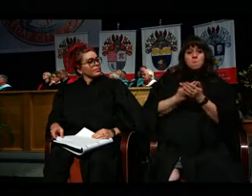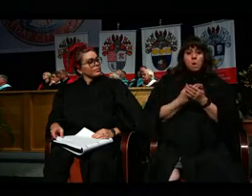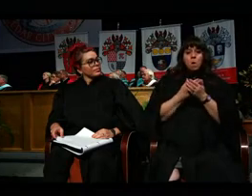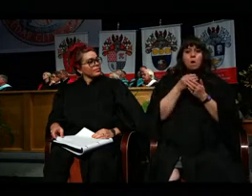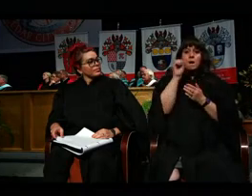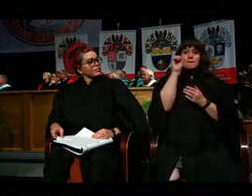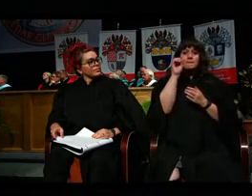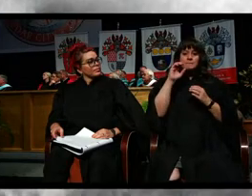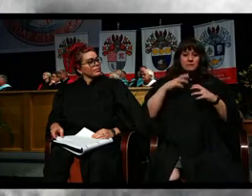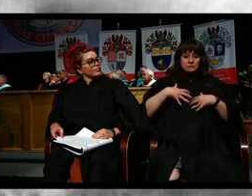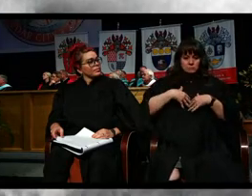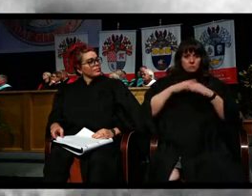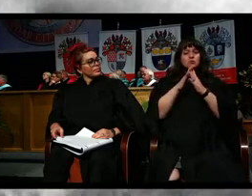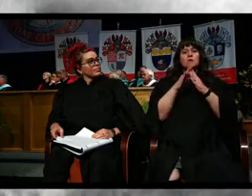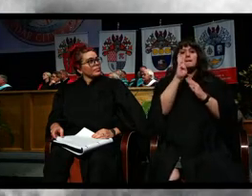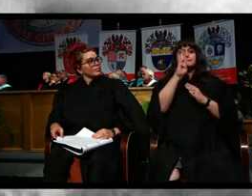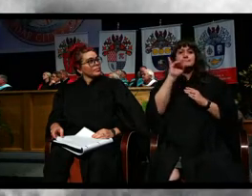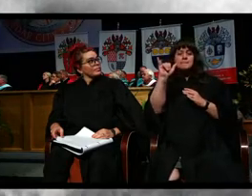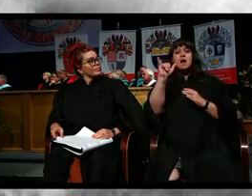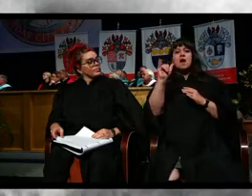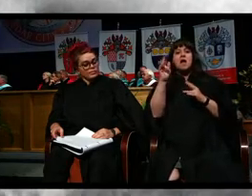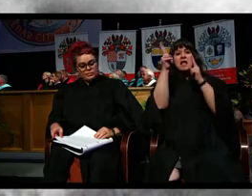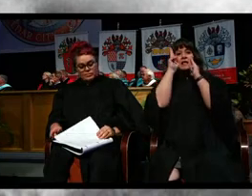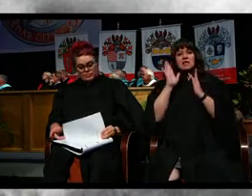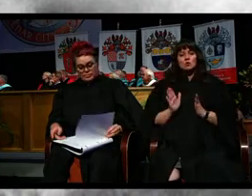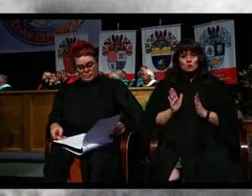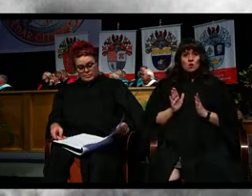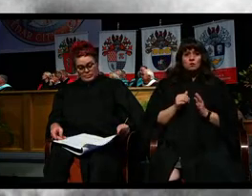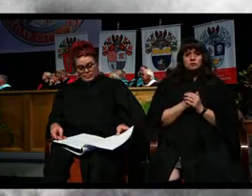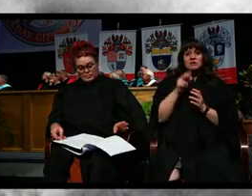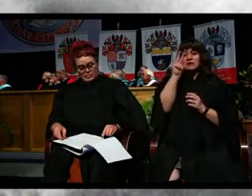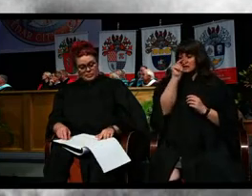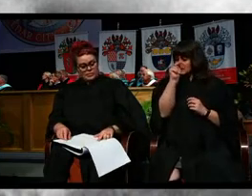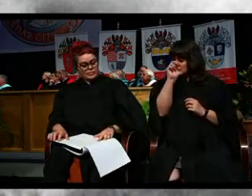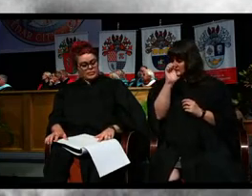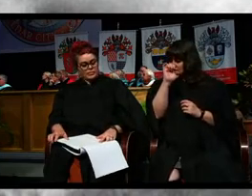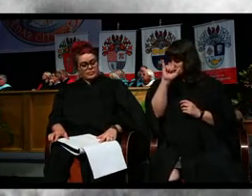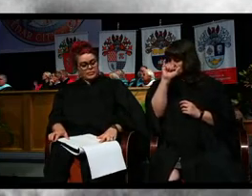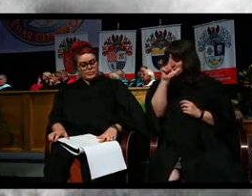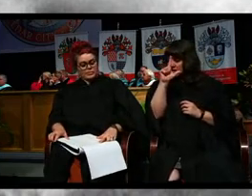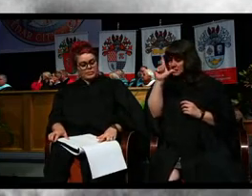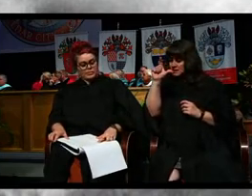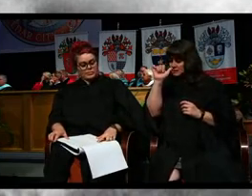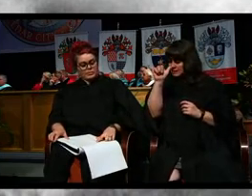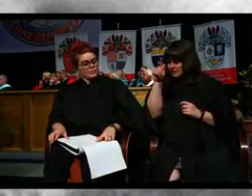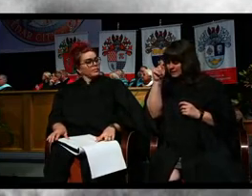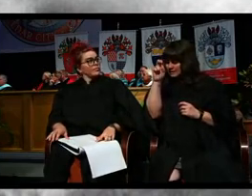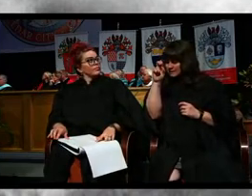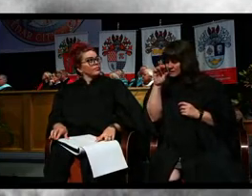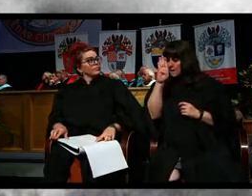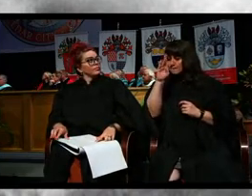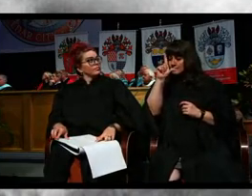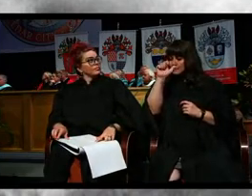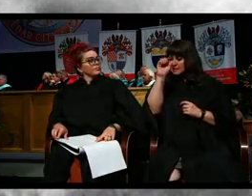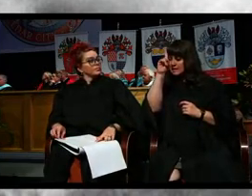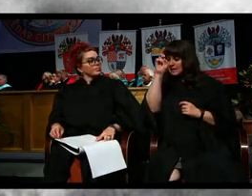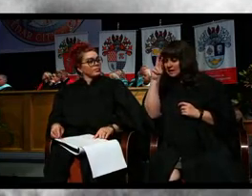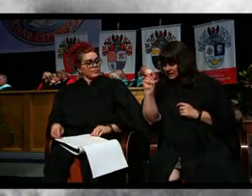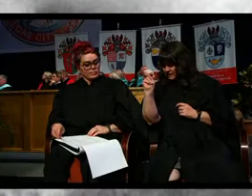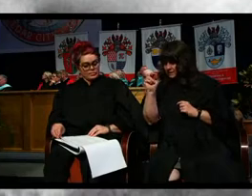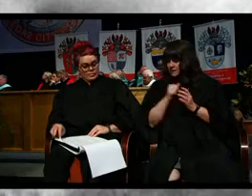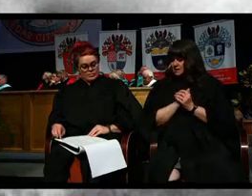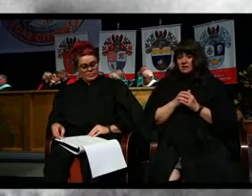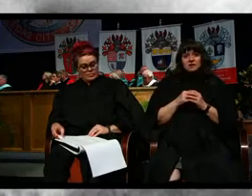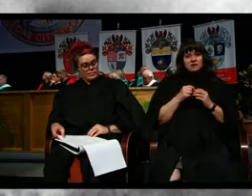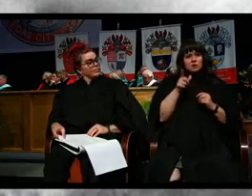heroes. Heroes such as Neil Bladen and those intrepid townsmen who braved freezing temperatures and deep winter snow to secure the